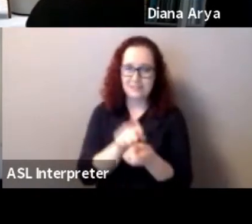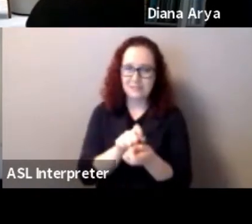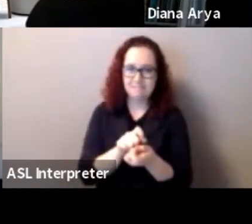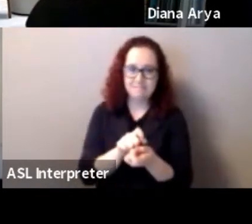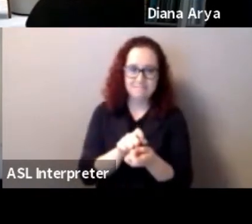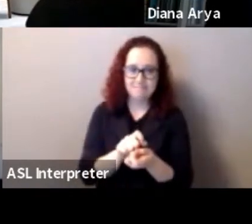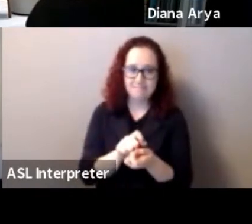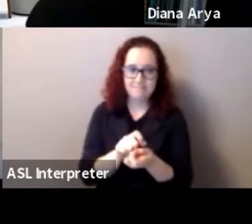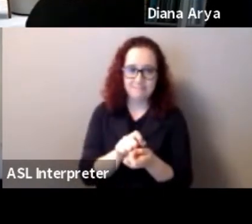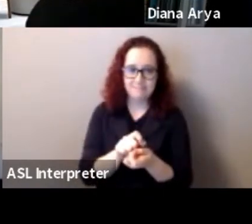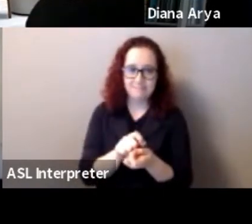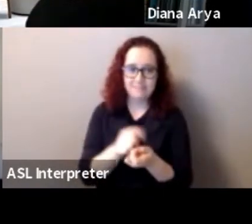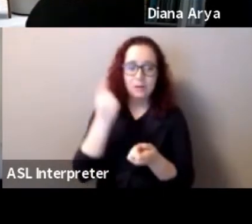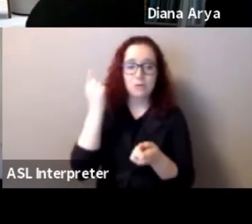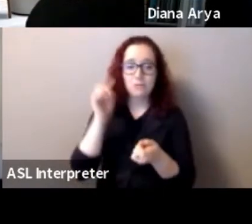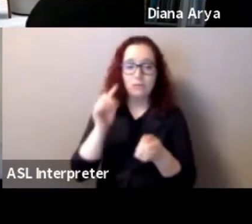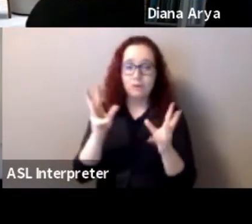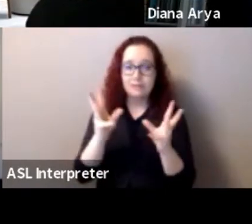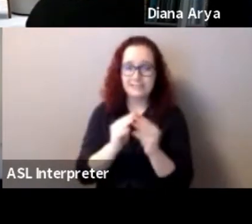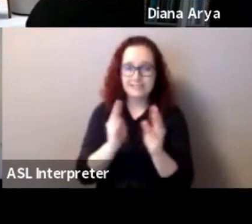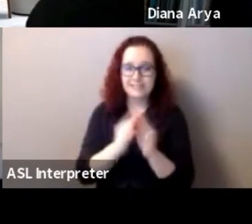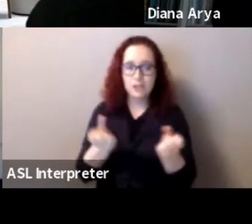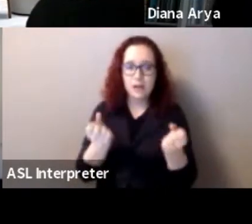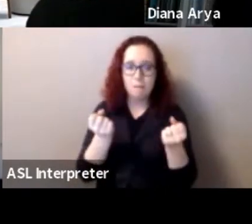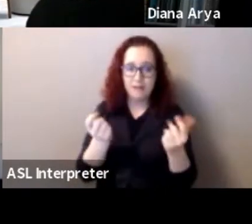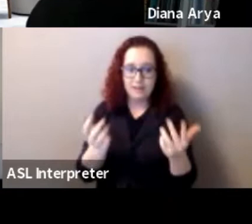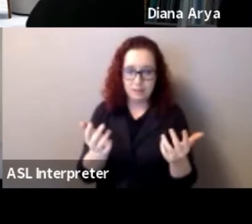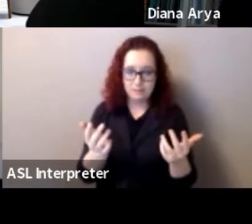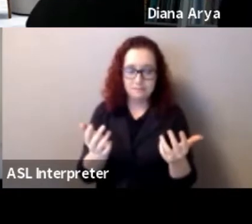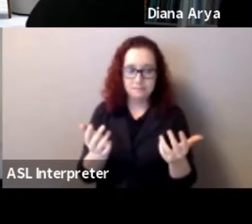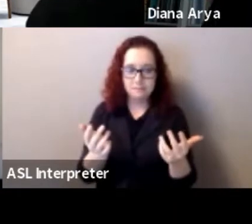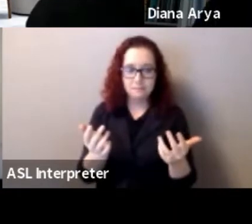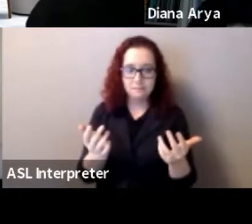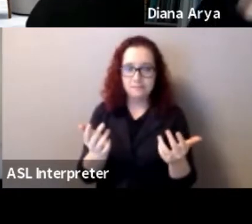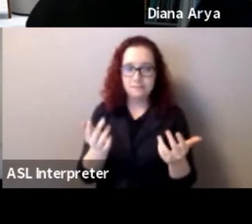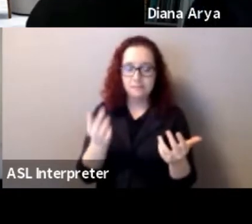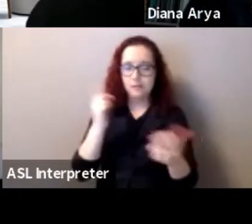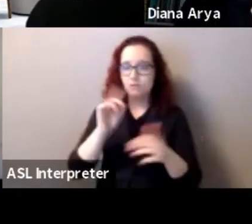the allocation you get for sessions, there are across the